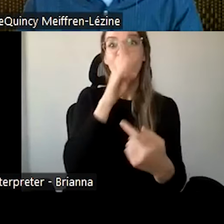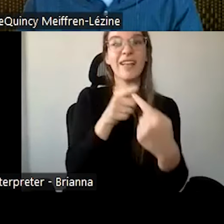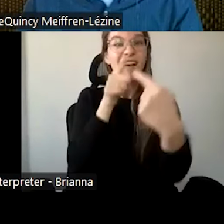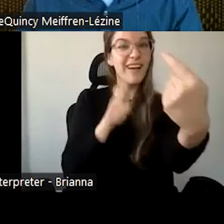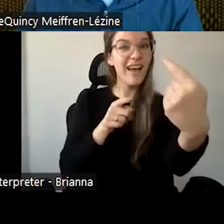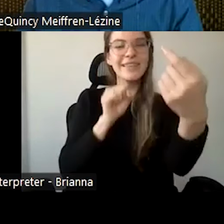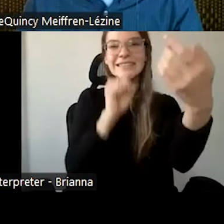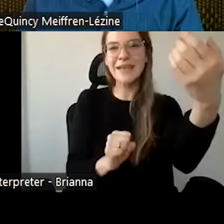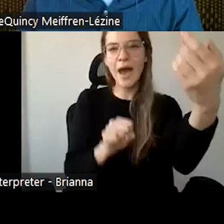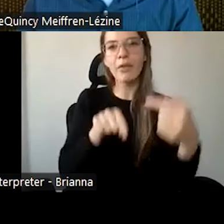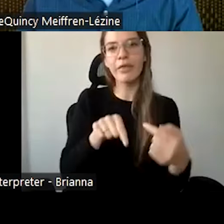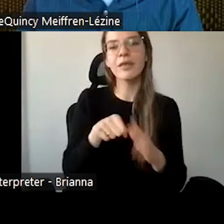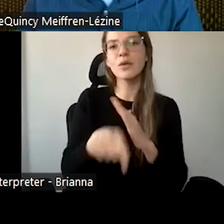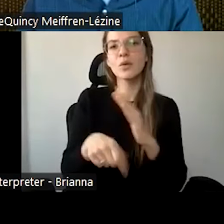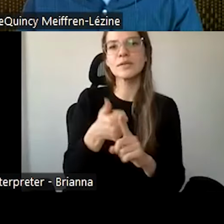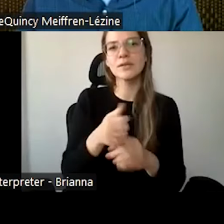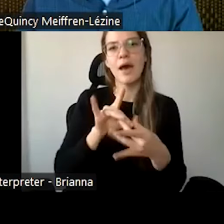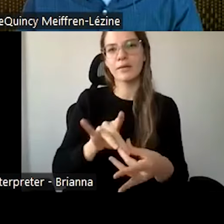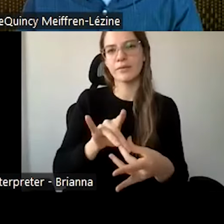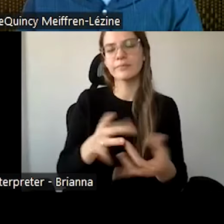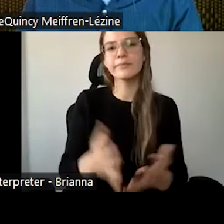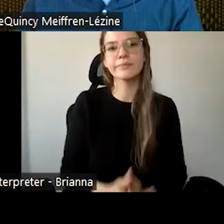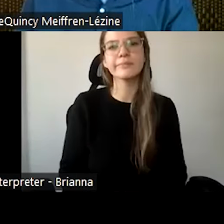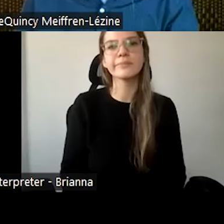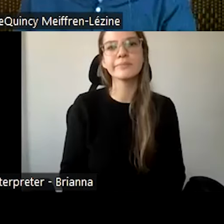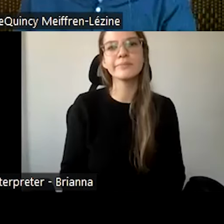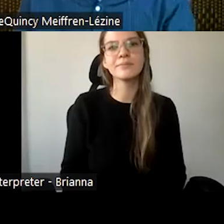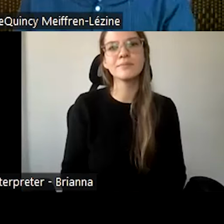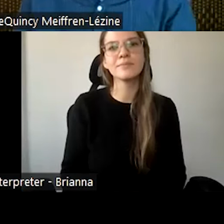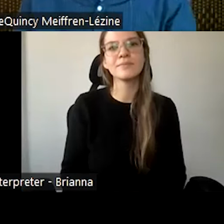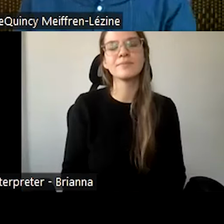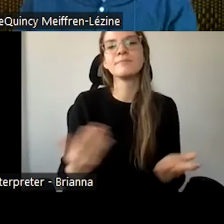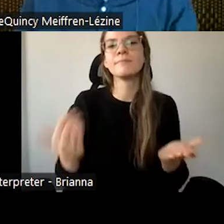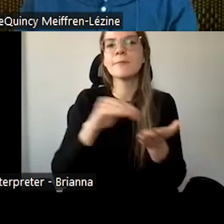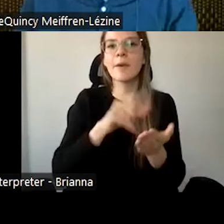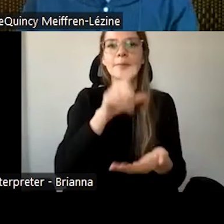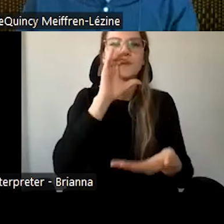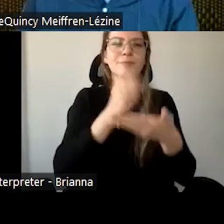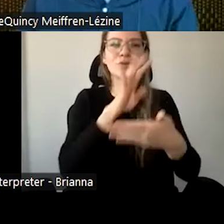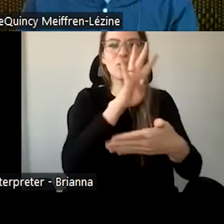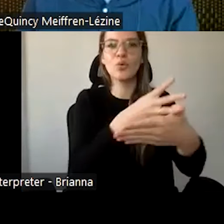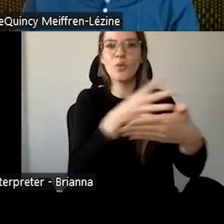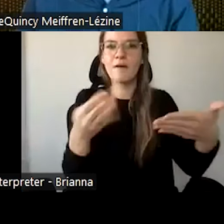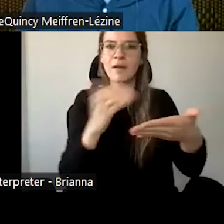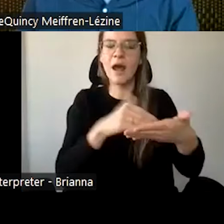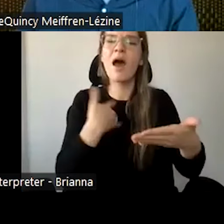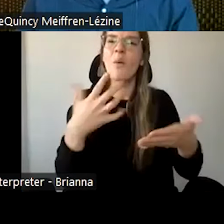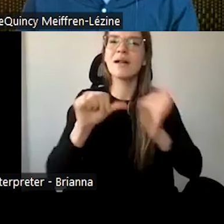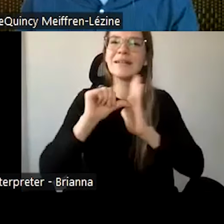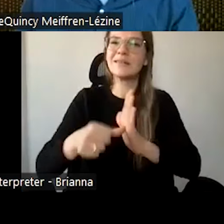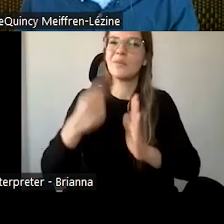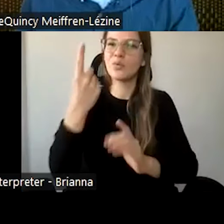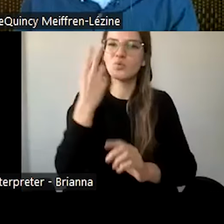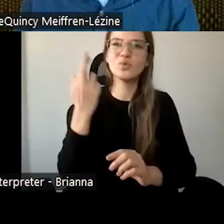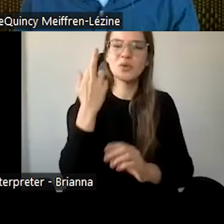towards suicide. So just at the very end here, I wanted to point out one of the reasons, or